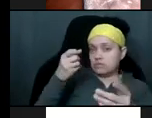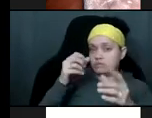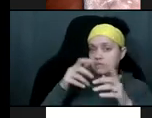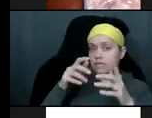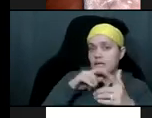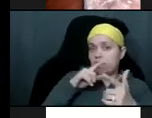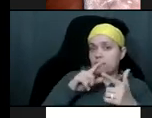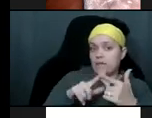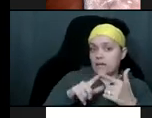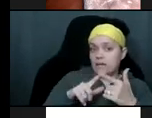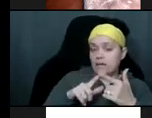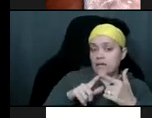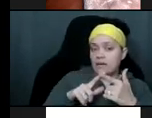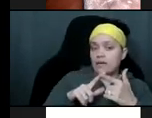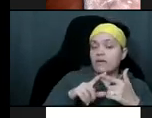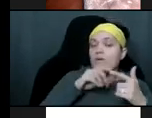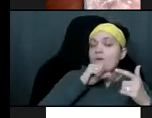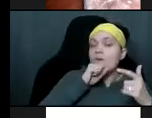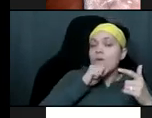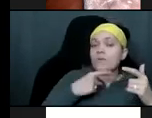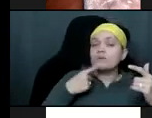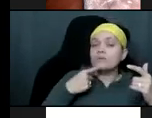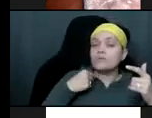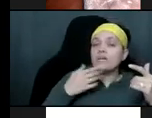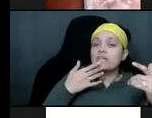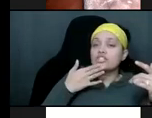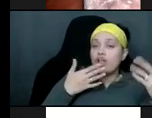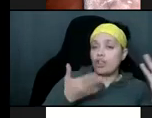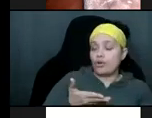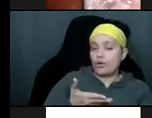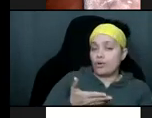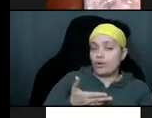and orange reddish sort of color.